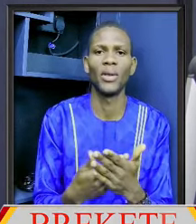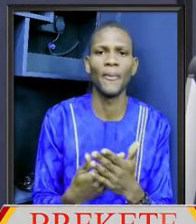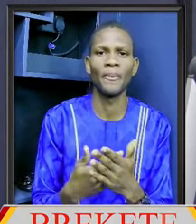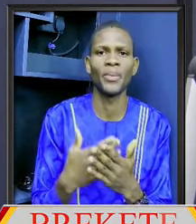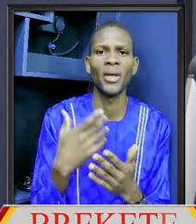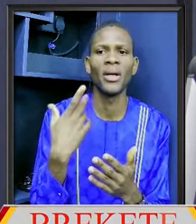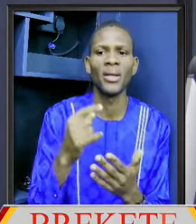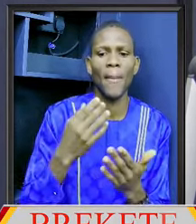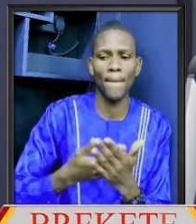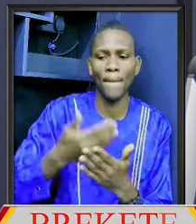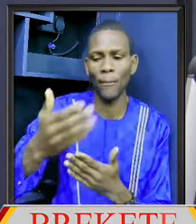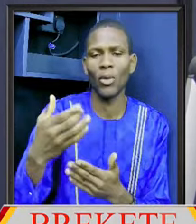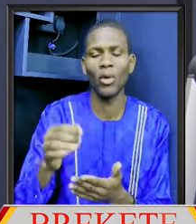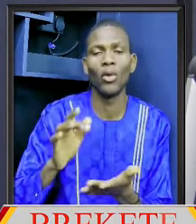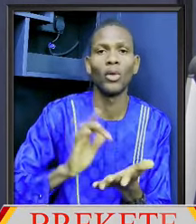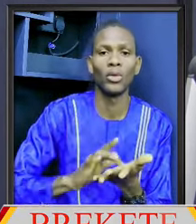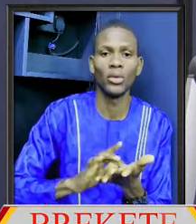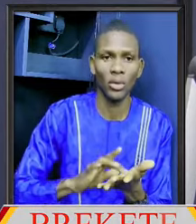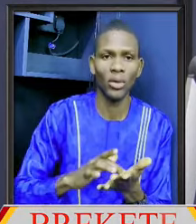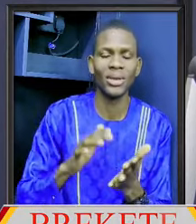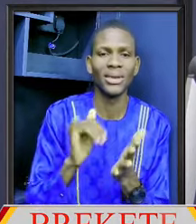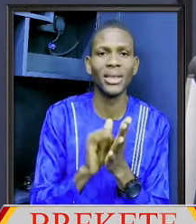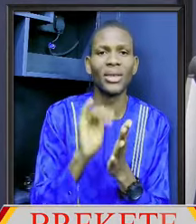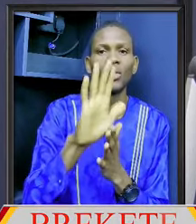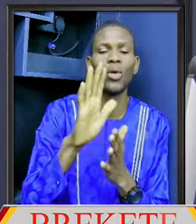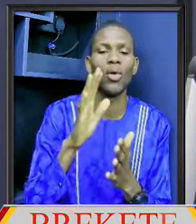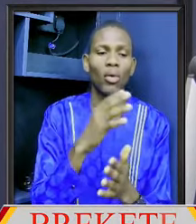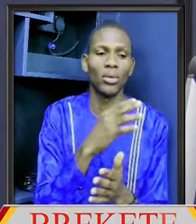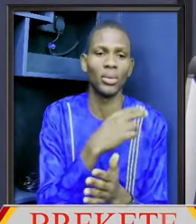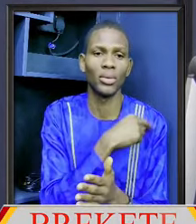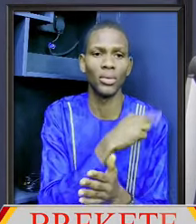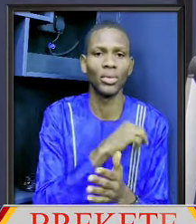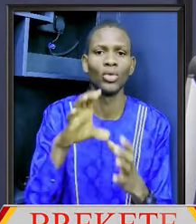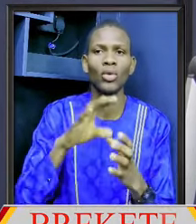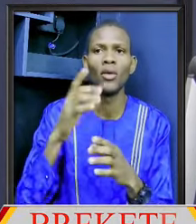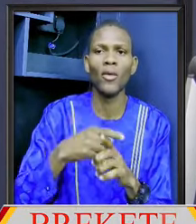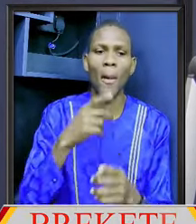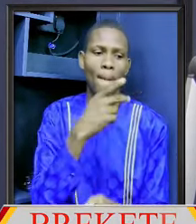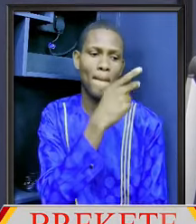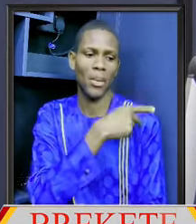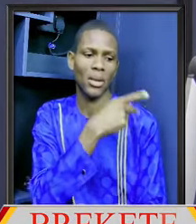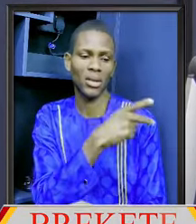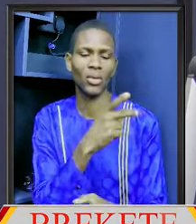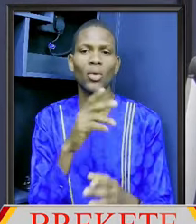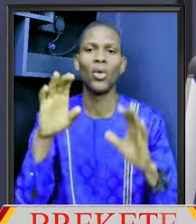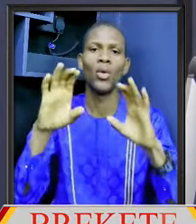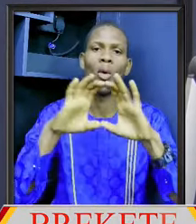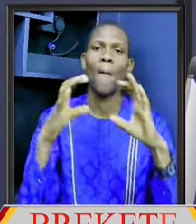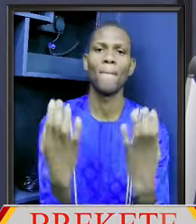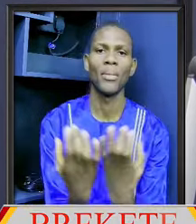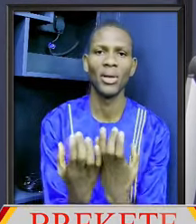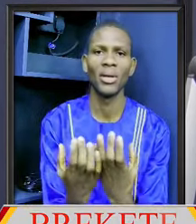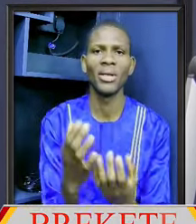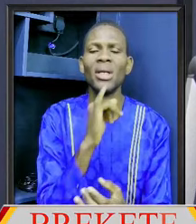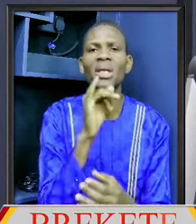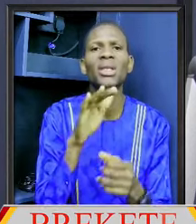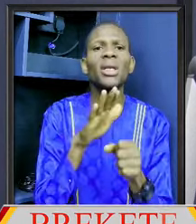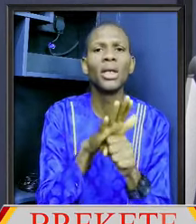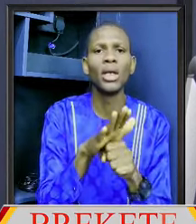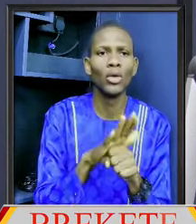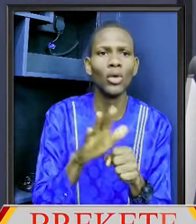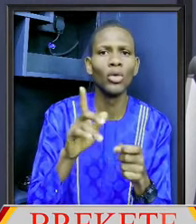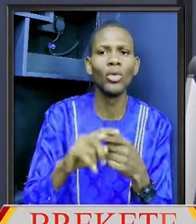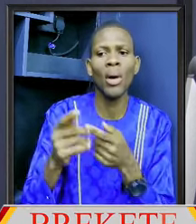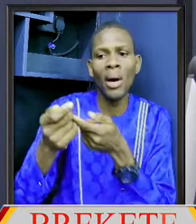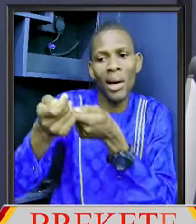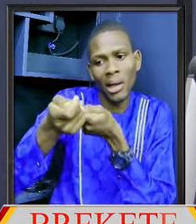The purchase of drugs where your hospital they do from pharmaceutical companies is enough to